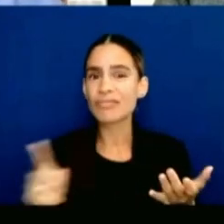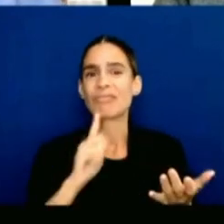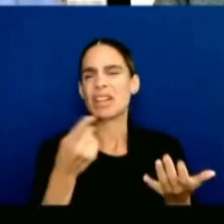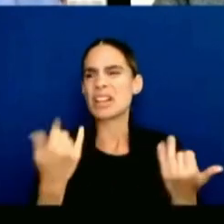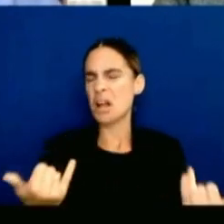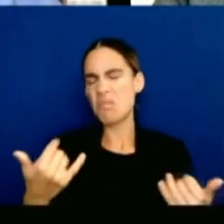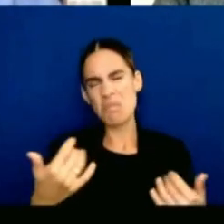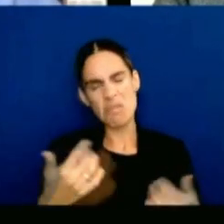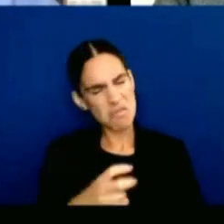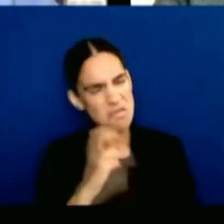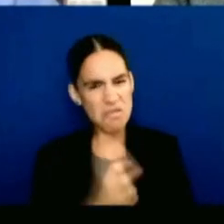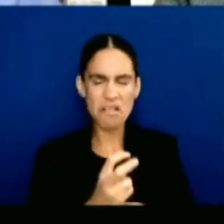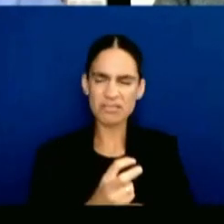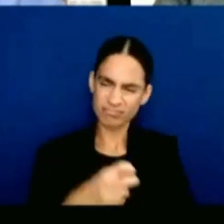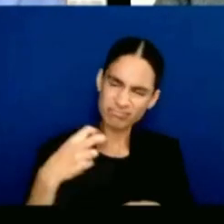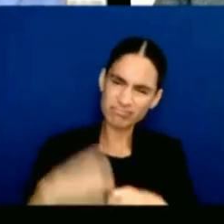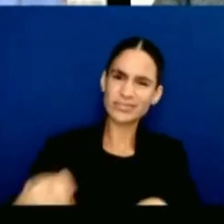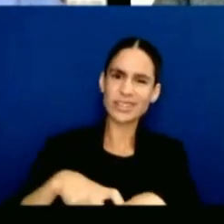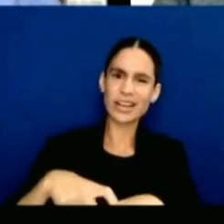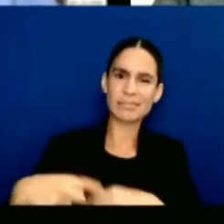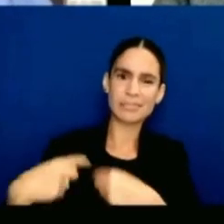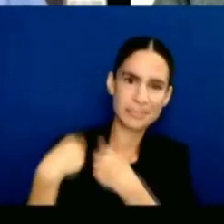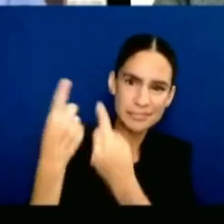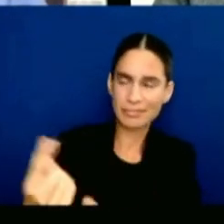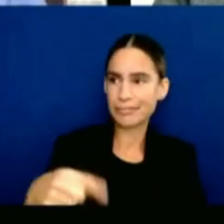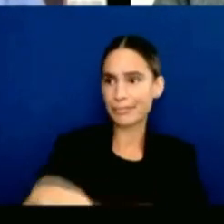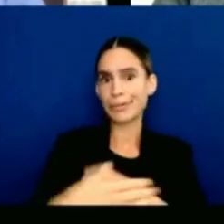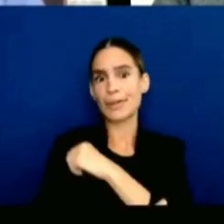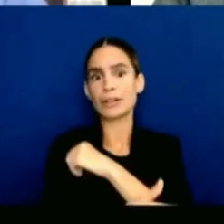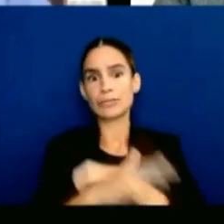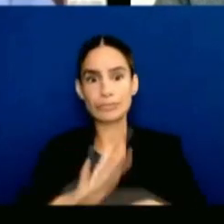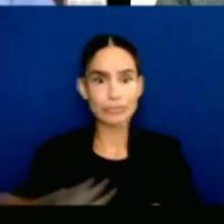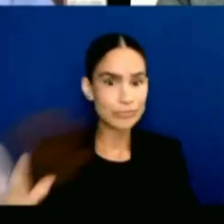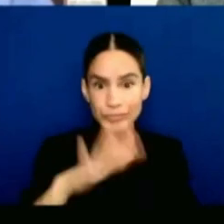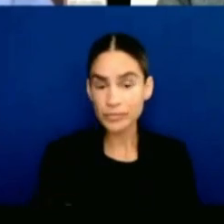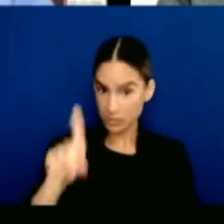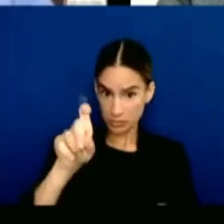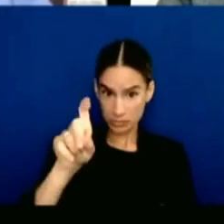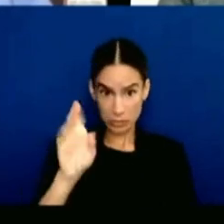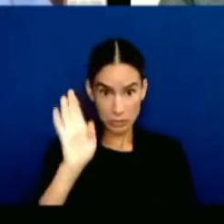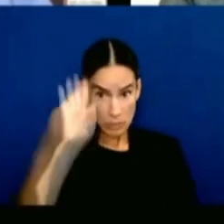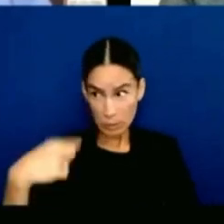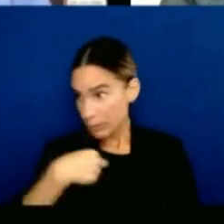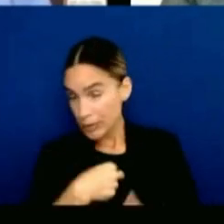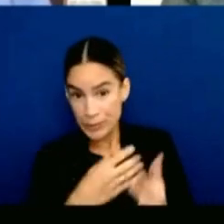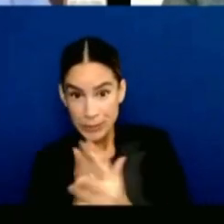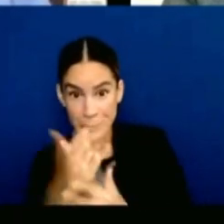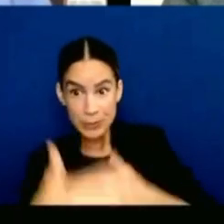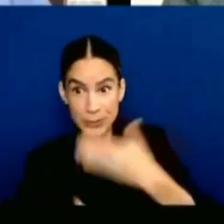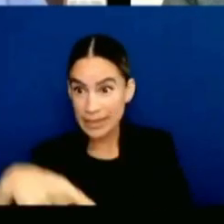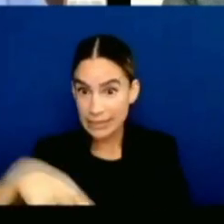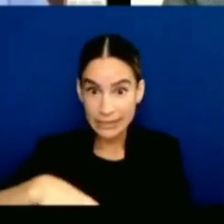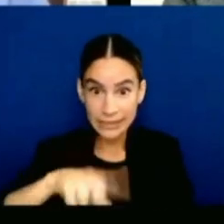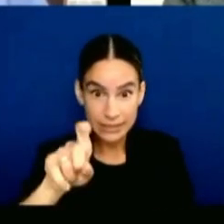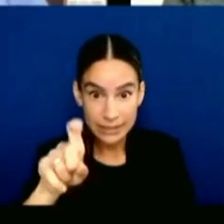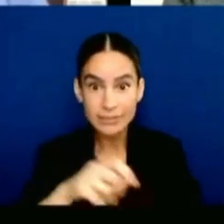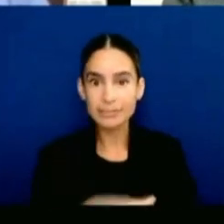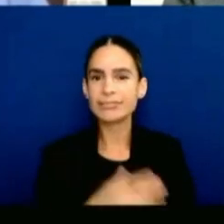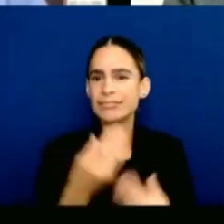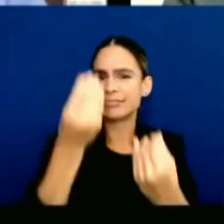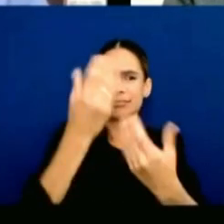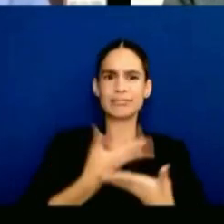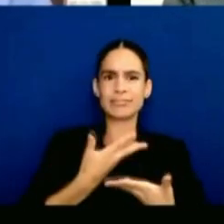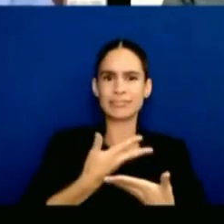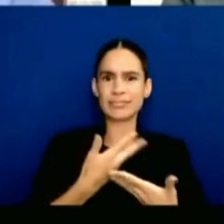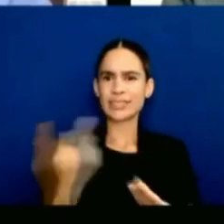people wondering, are we going to get through this? So what would you say to those folks who are just trying to get through each day and wondering, is there ever